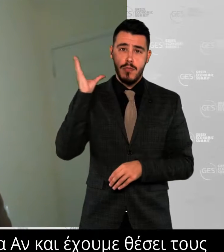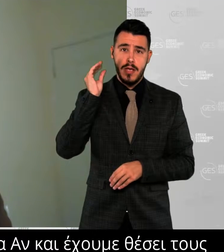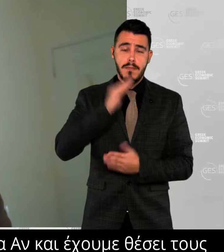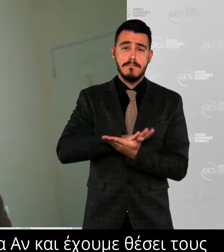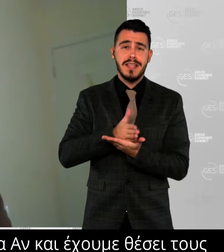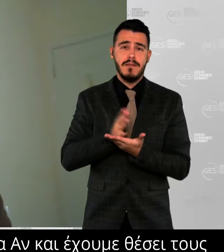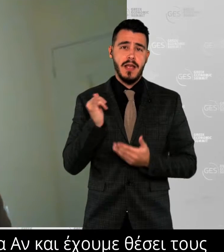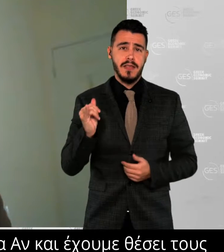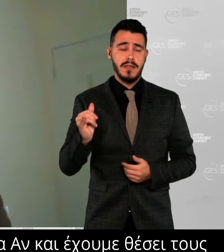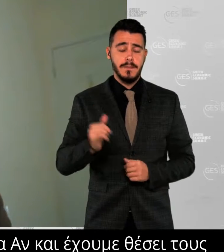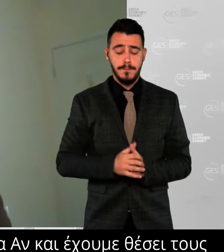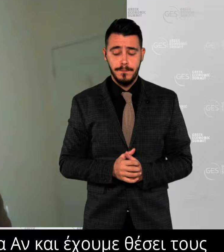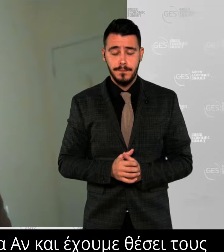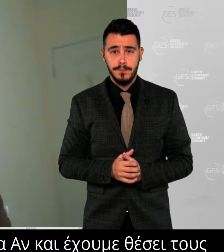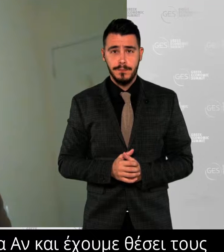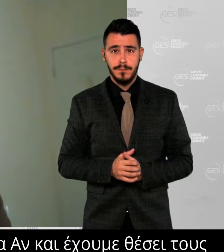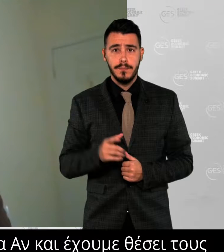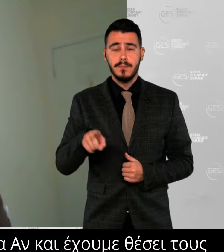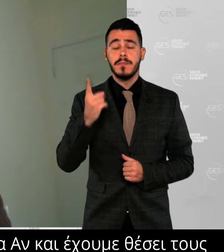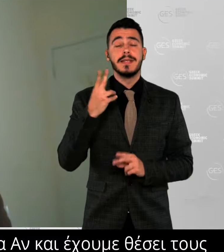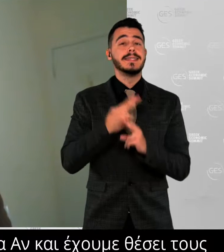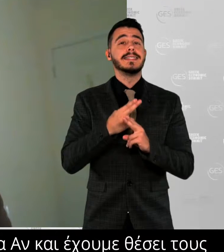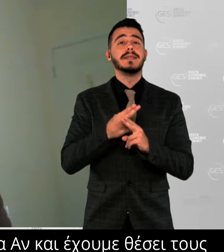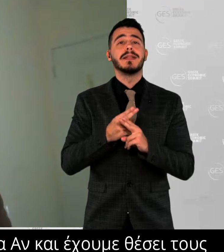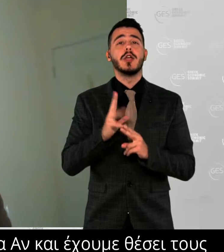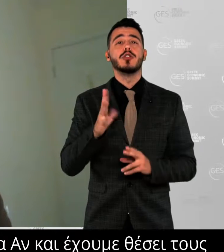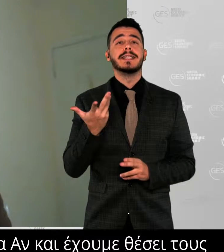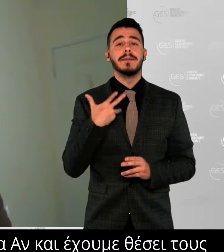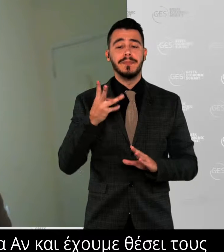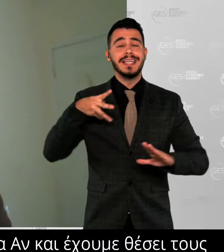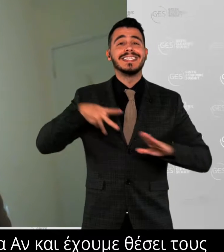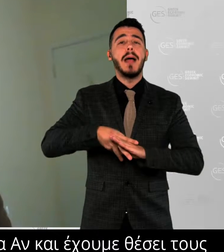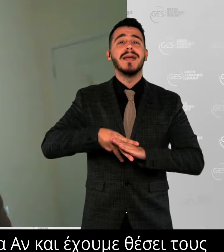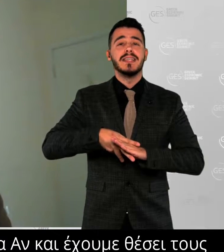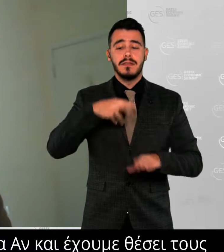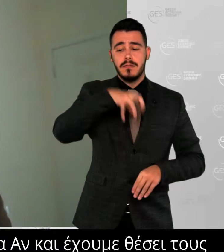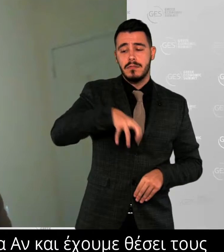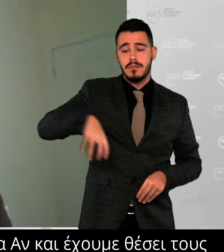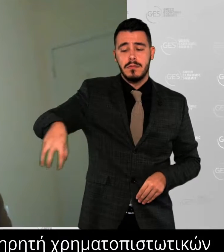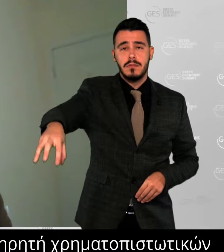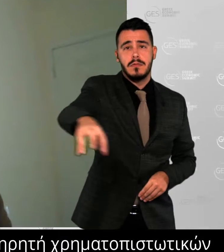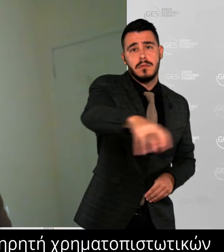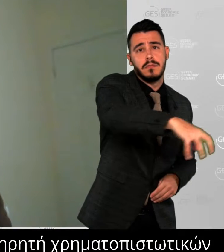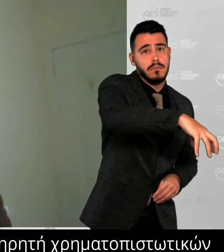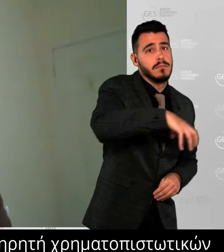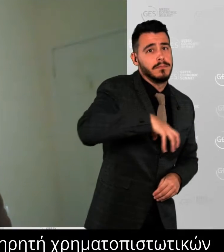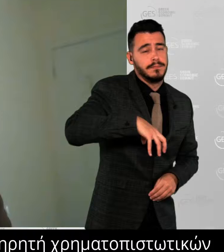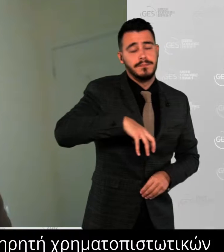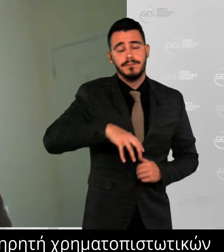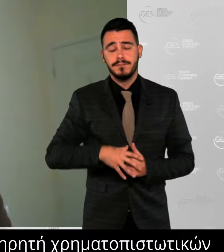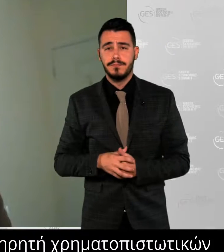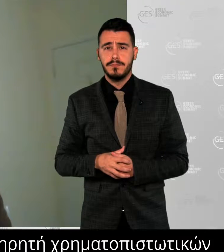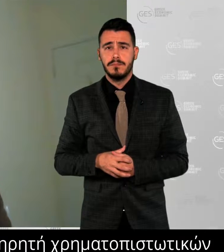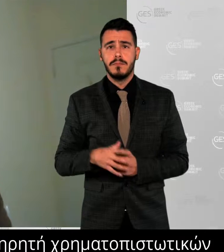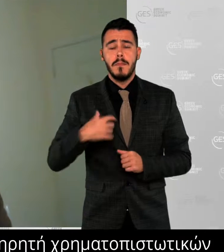of a wider group of alliances called the Glasgow Financial Alliance for Net Zero, which is led by Mark Carney and Michael Bloomberg, which seeks to bring the